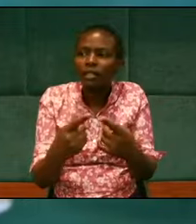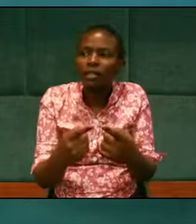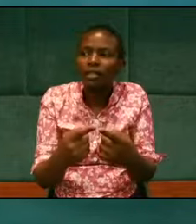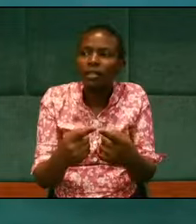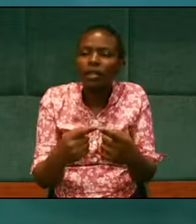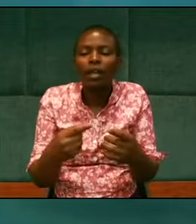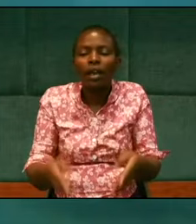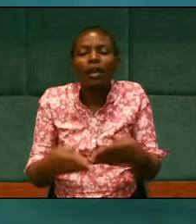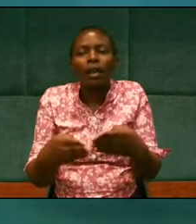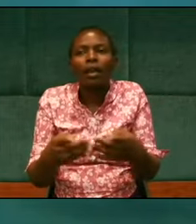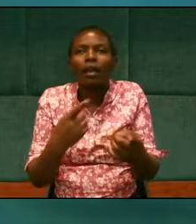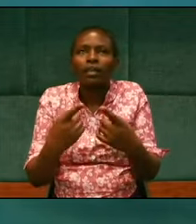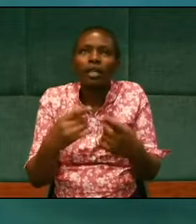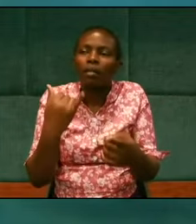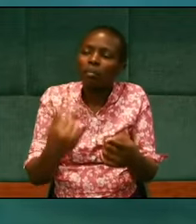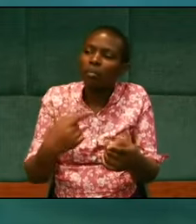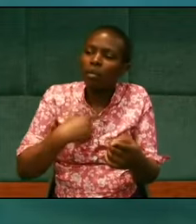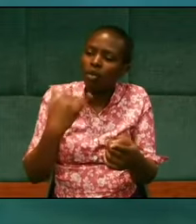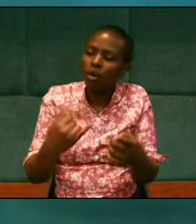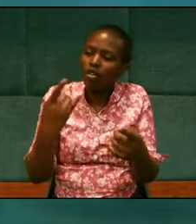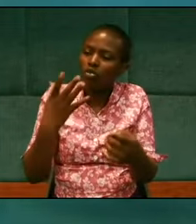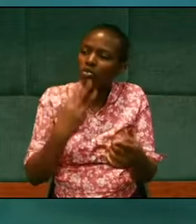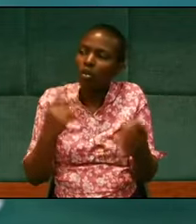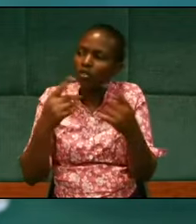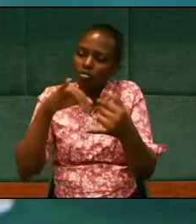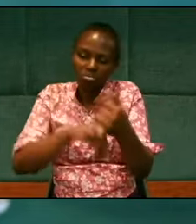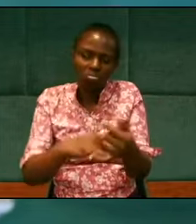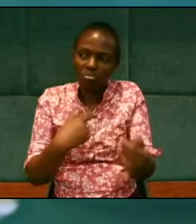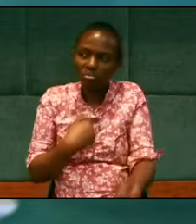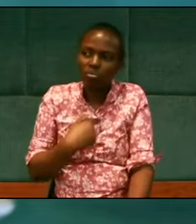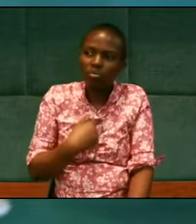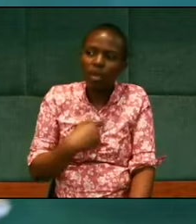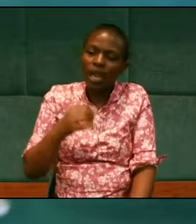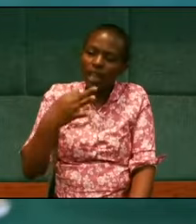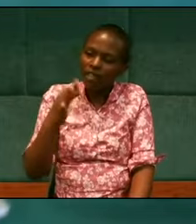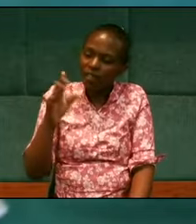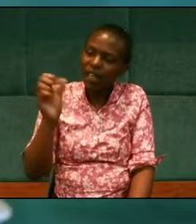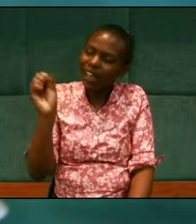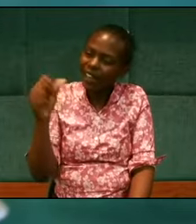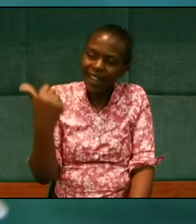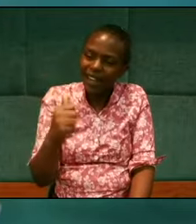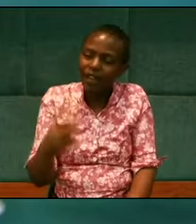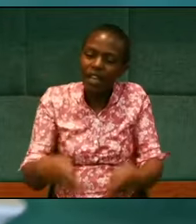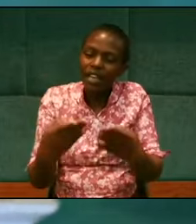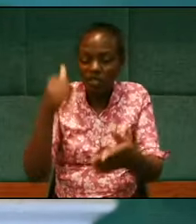One, two, three, four. 30 seconds. If he can't, sack him.